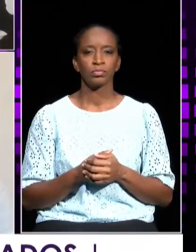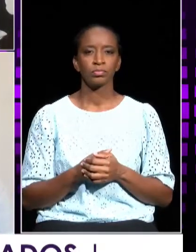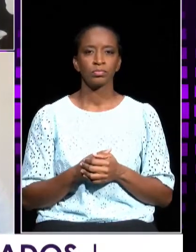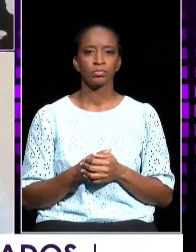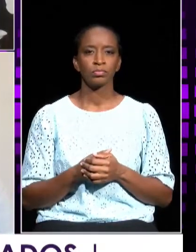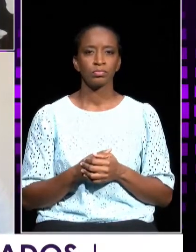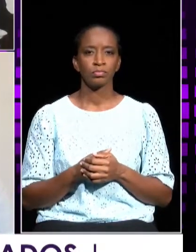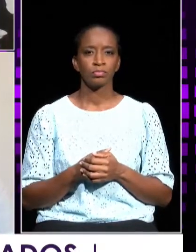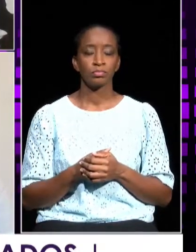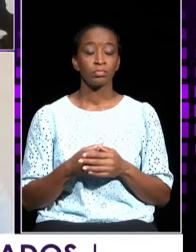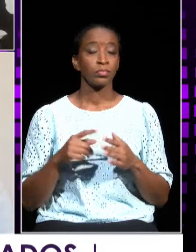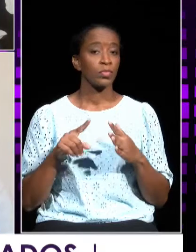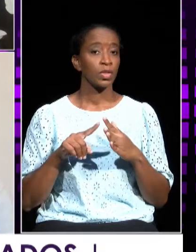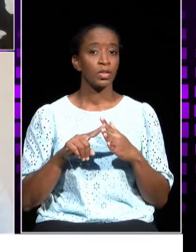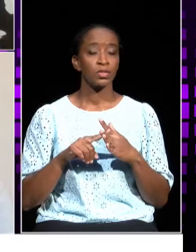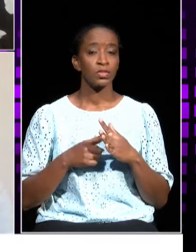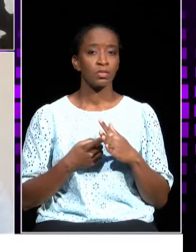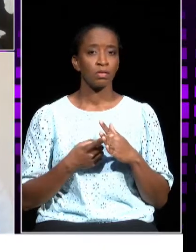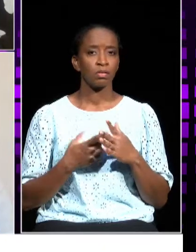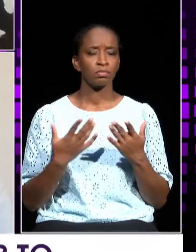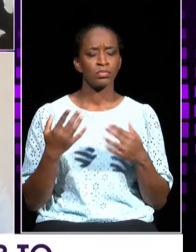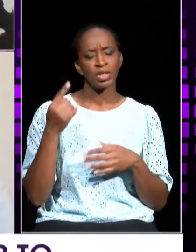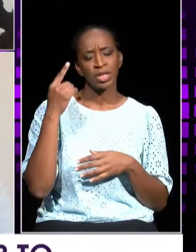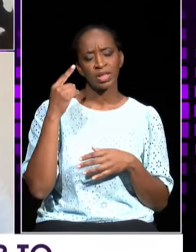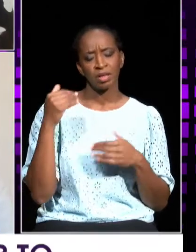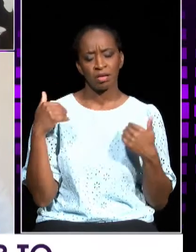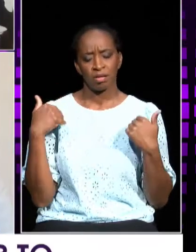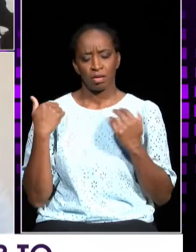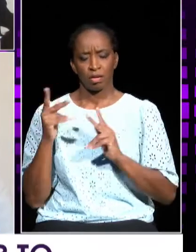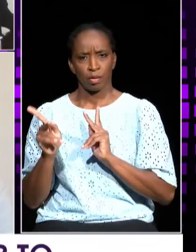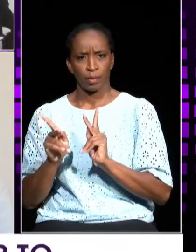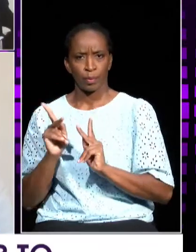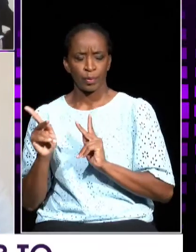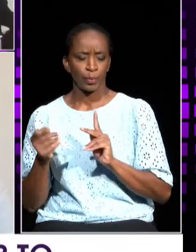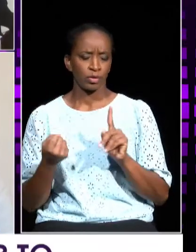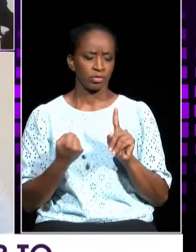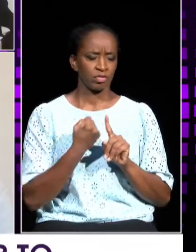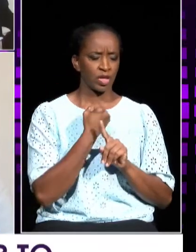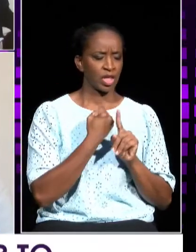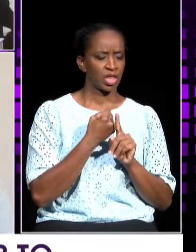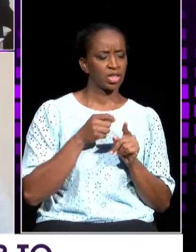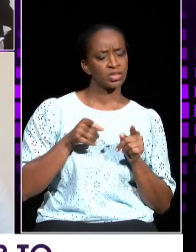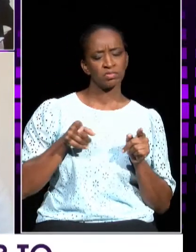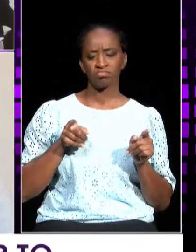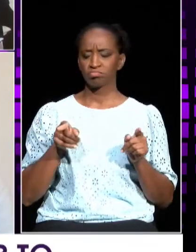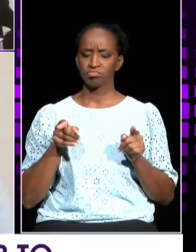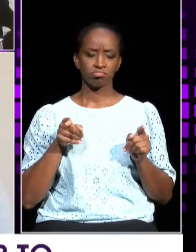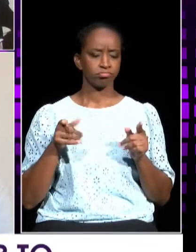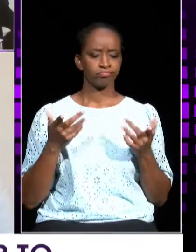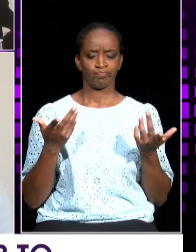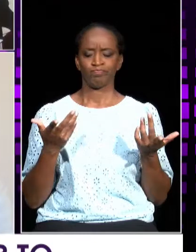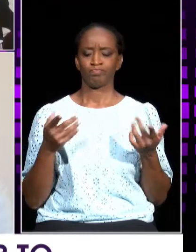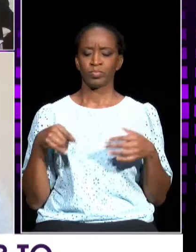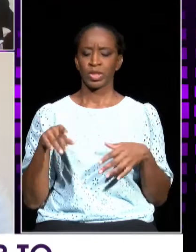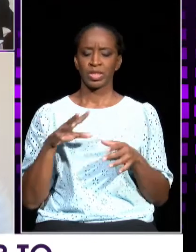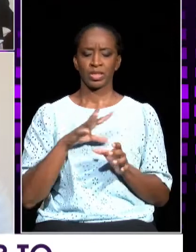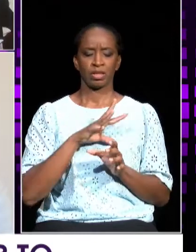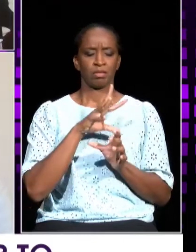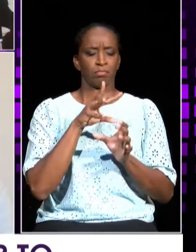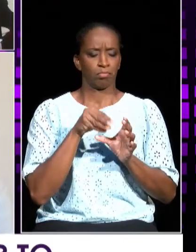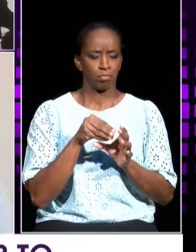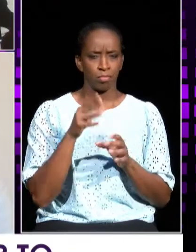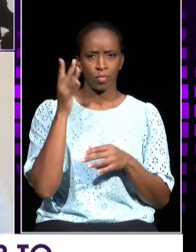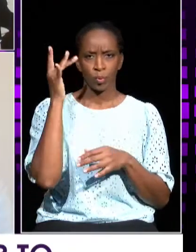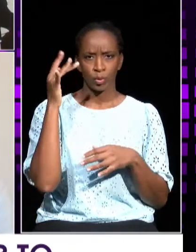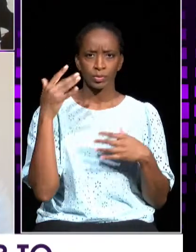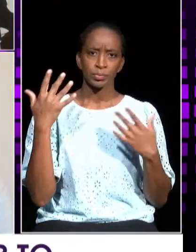What do you think the connection is between youth and violence? Where do you think we started with this? More often than not, we understand that it takes a village to